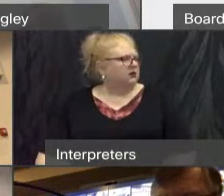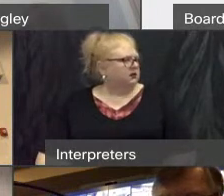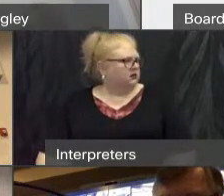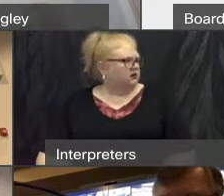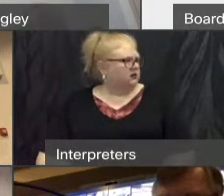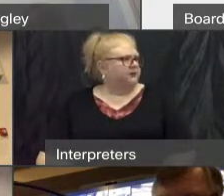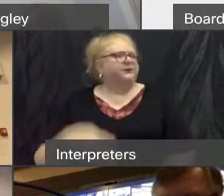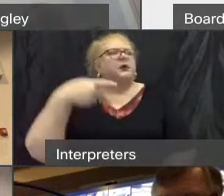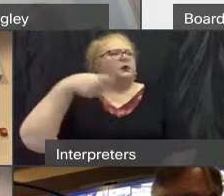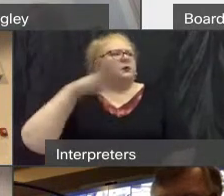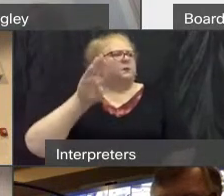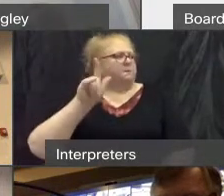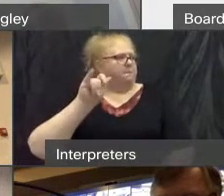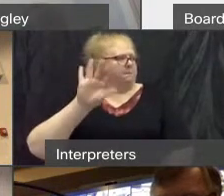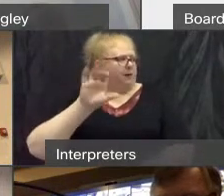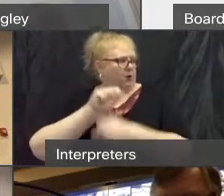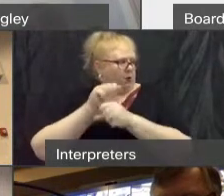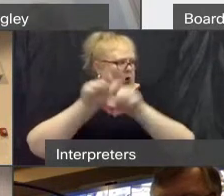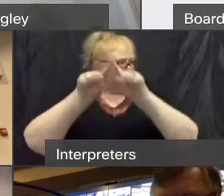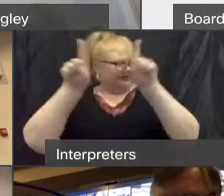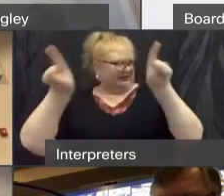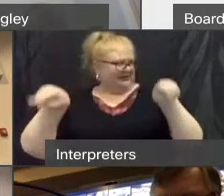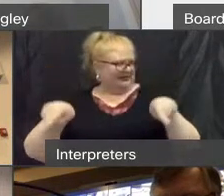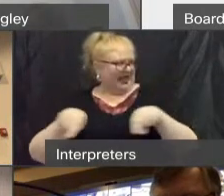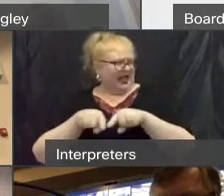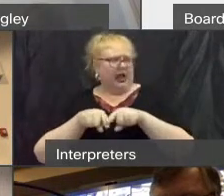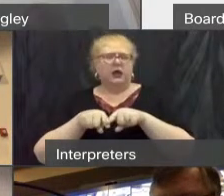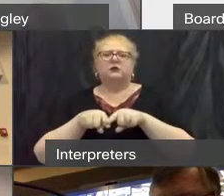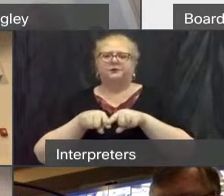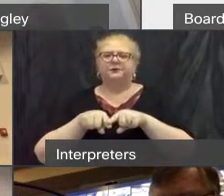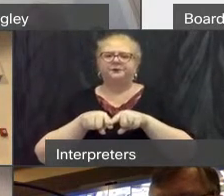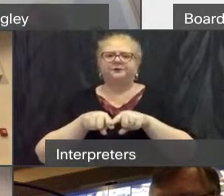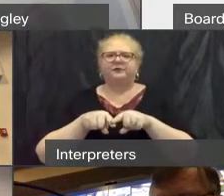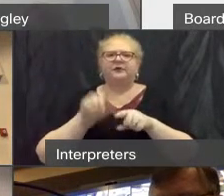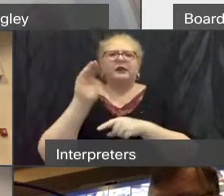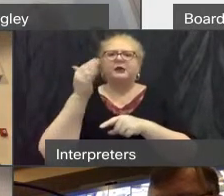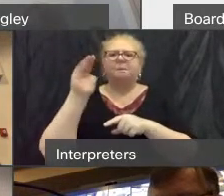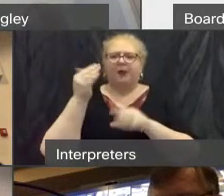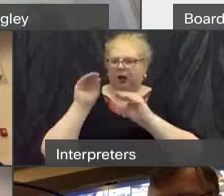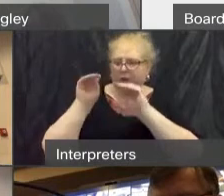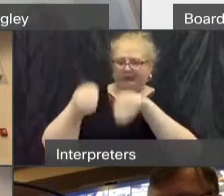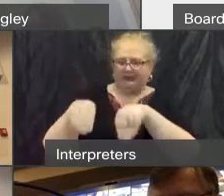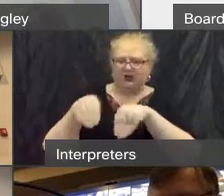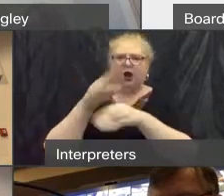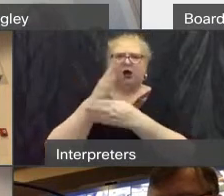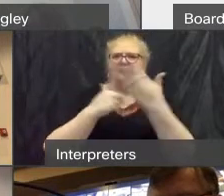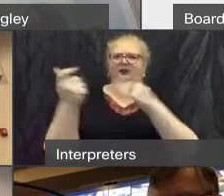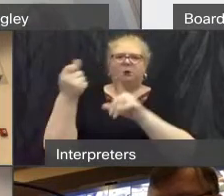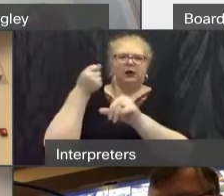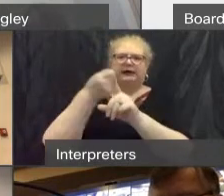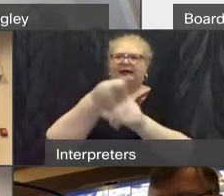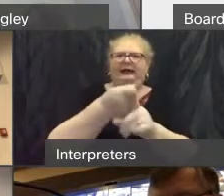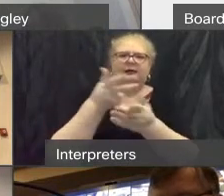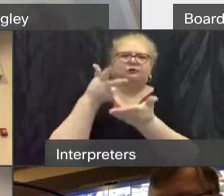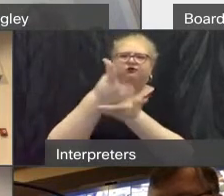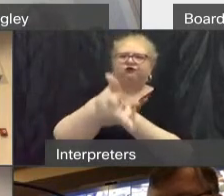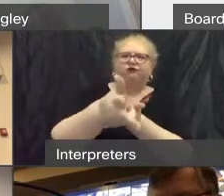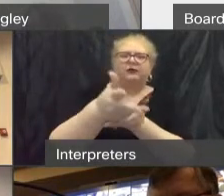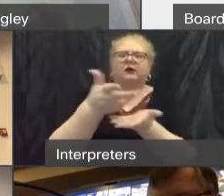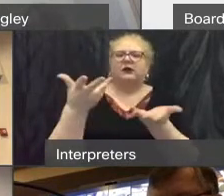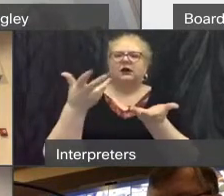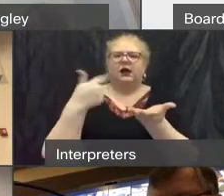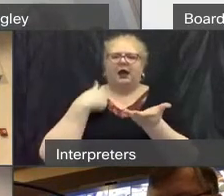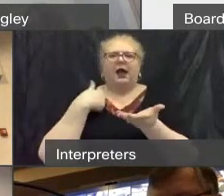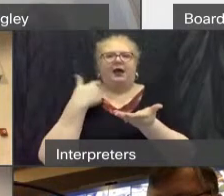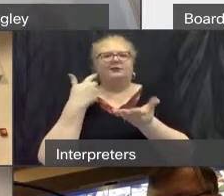Public Works had those installed, and apparently somebody hit it, and I know I turned it in at least twice.